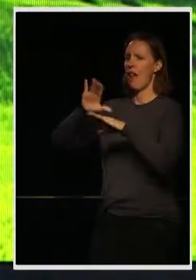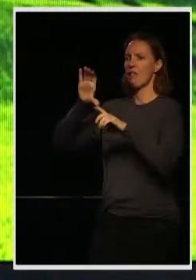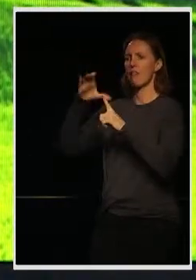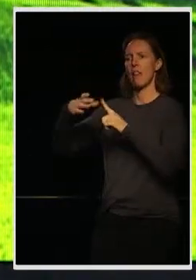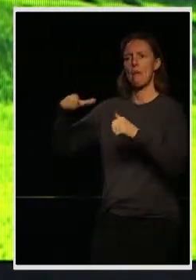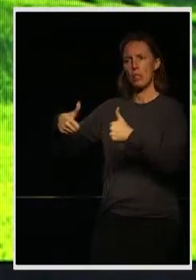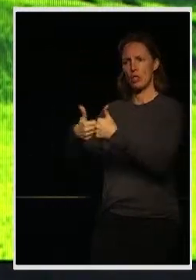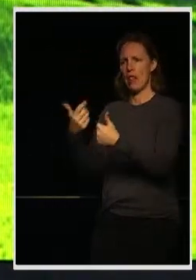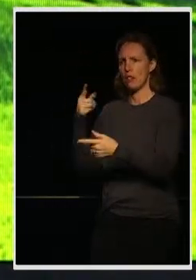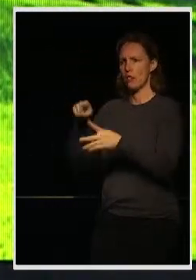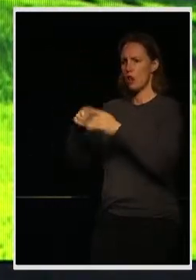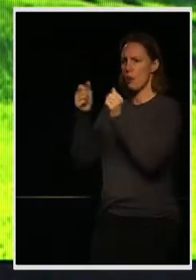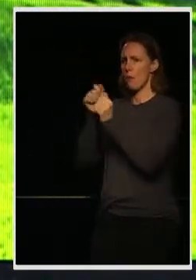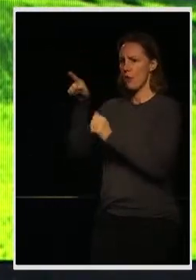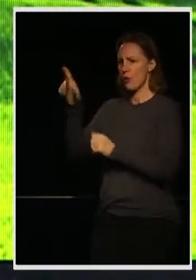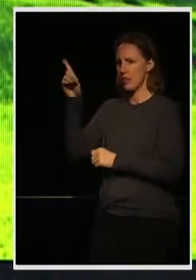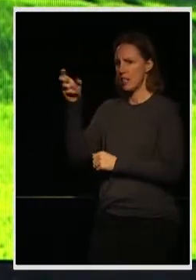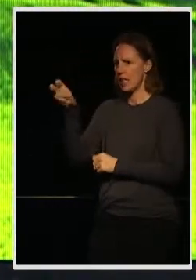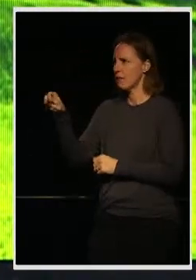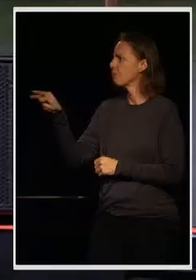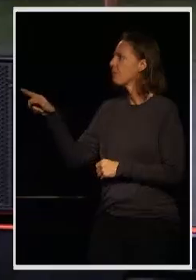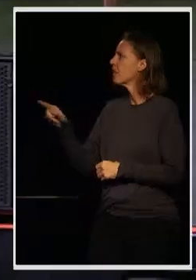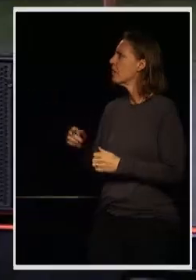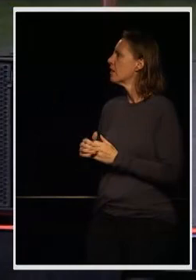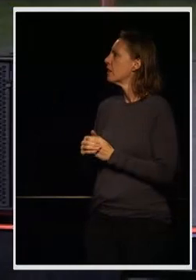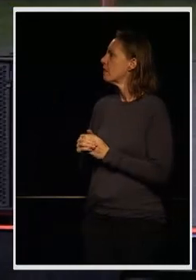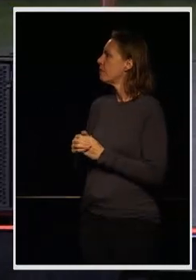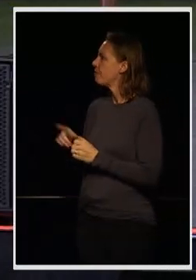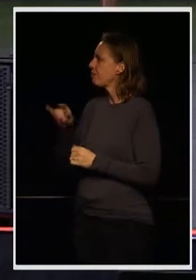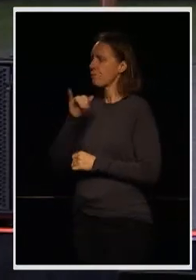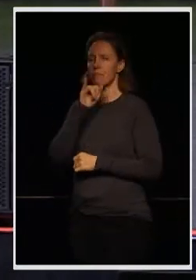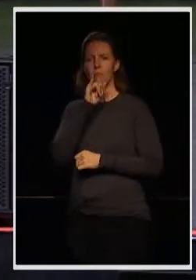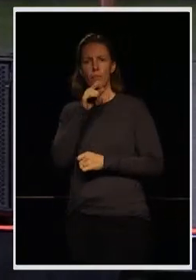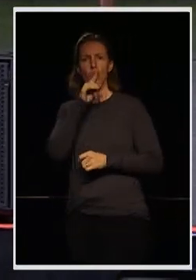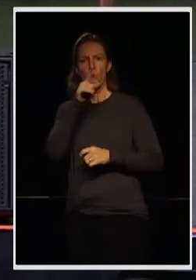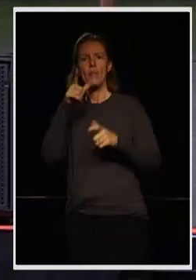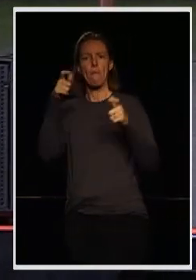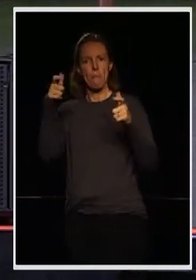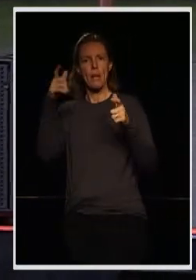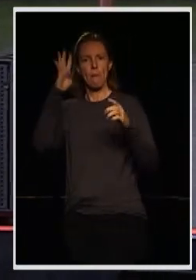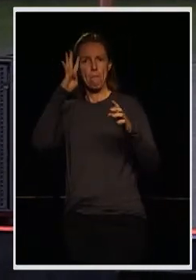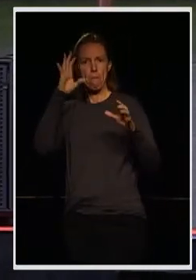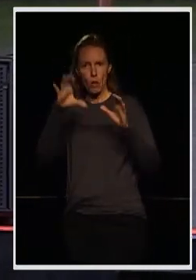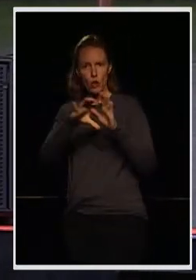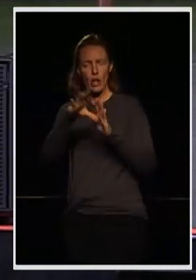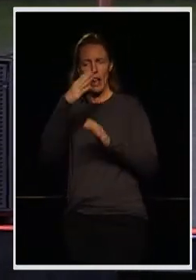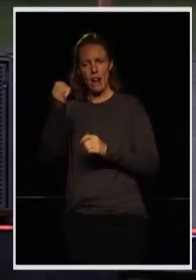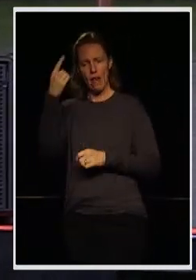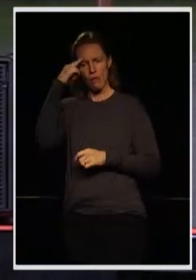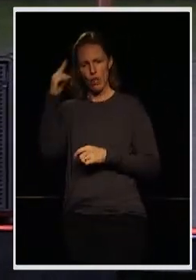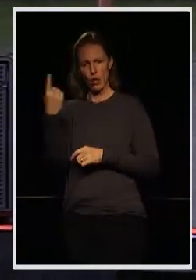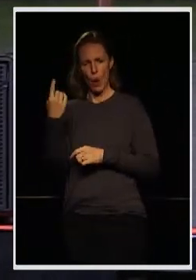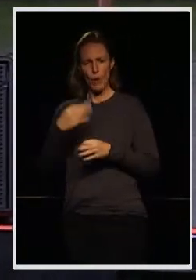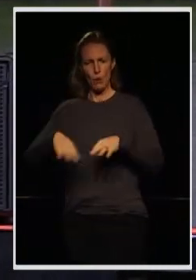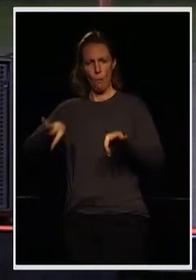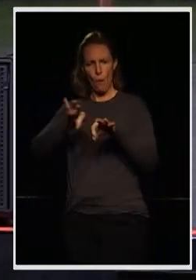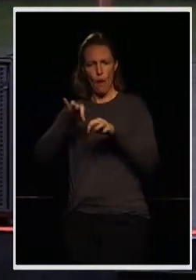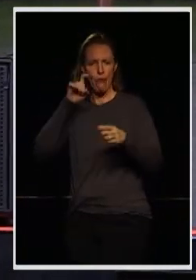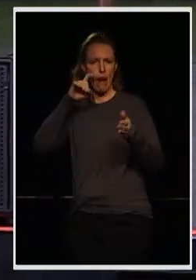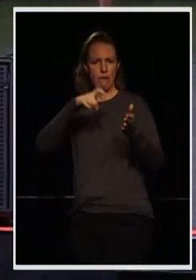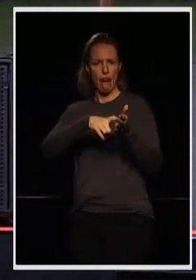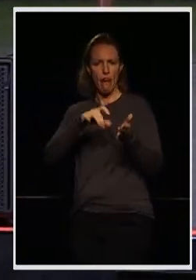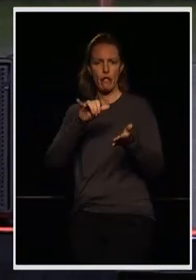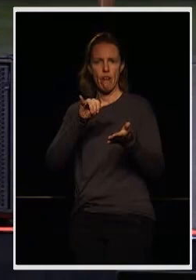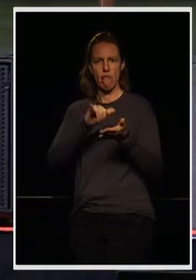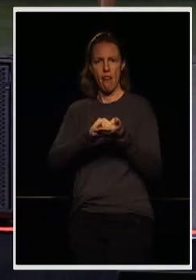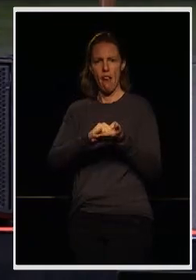And why don't we start with you, Dean Houlton? Yeah, sure. Well, there is a really, really big picture. And I think it's always worth acknowledging